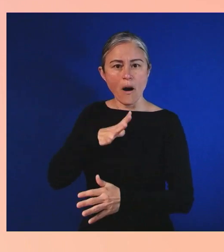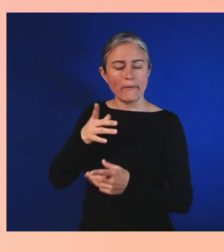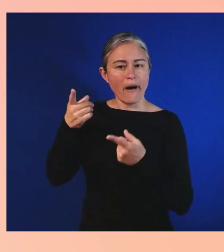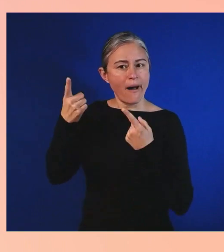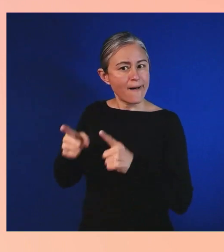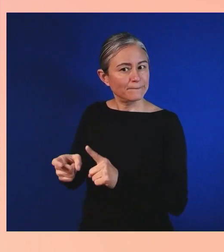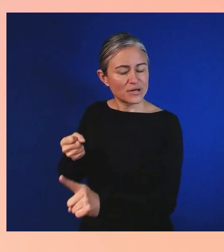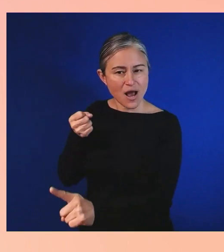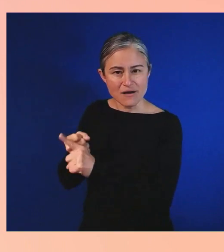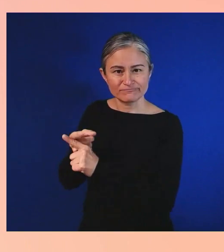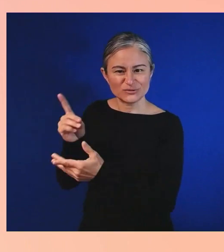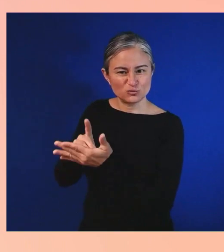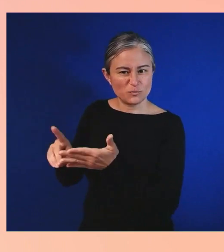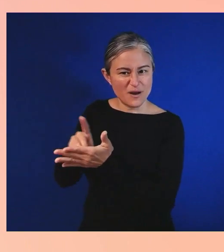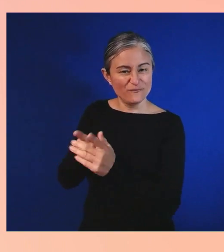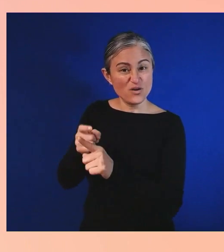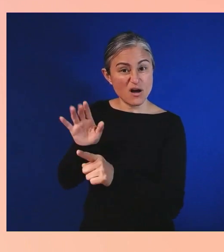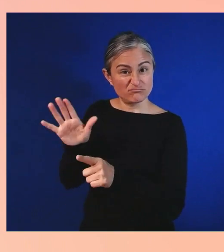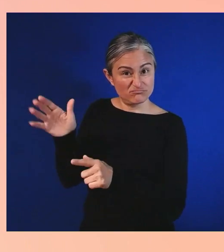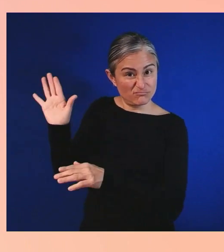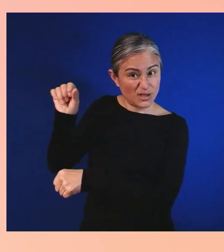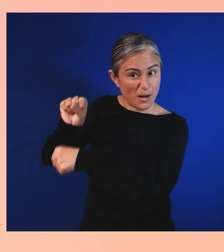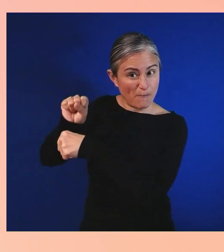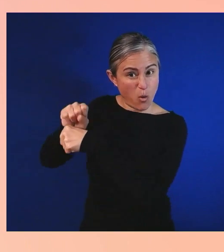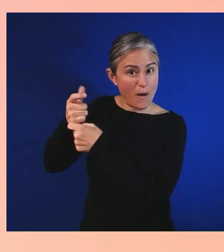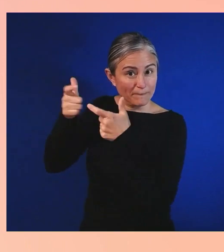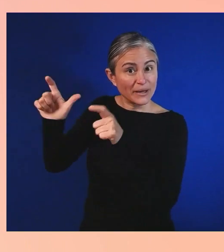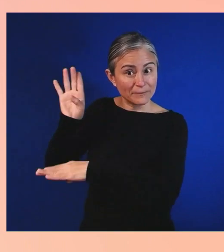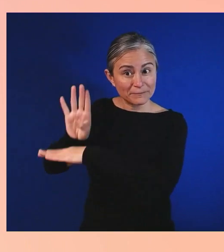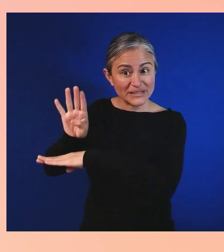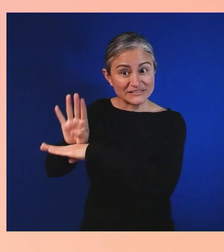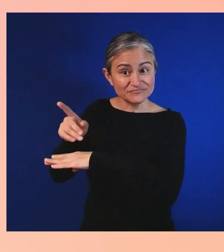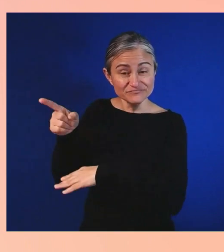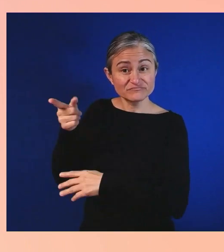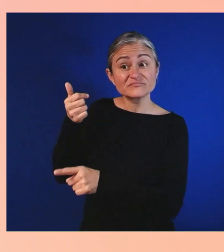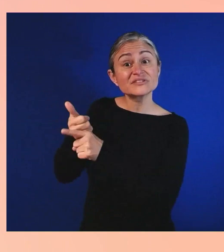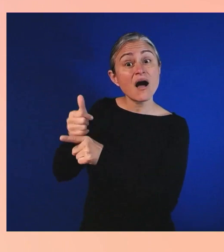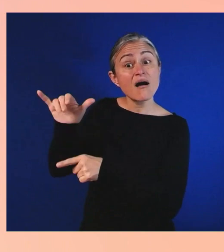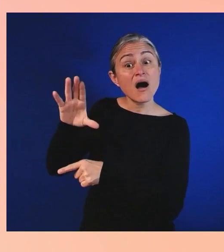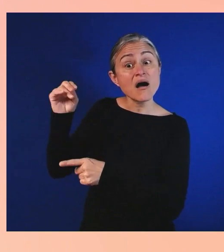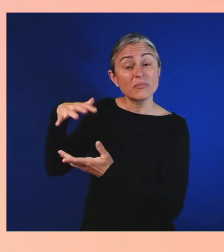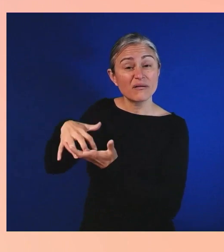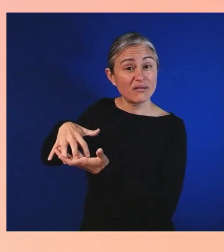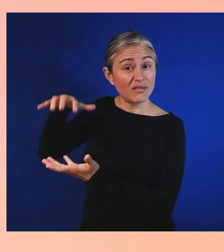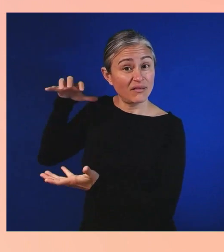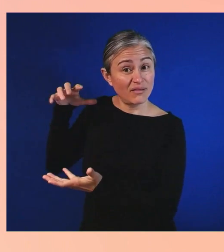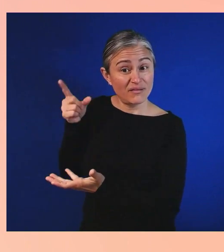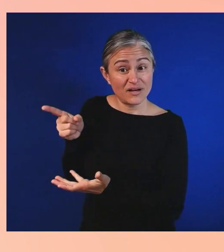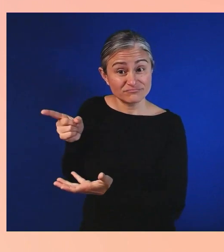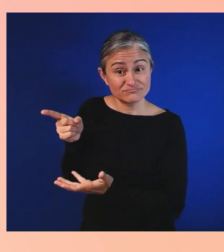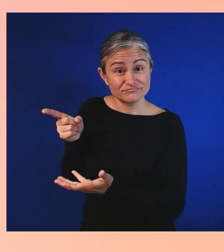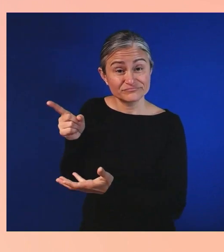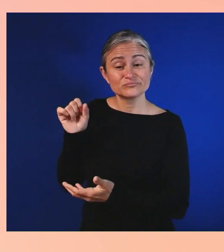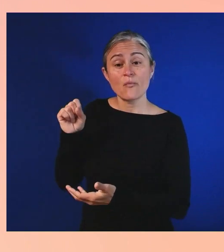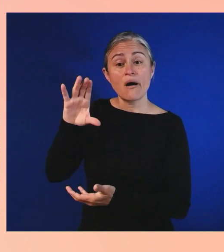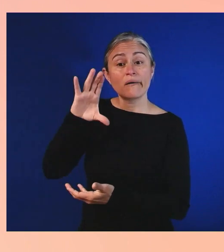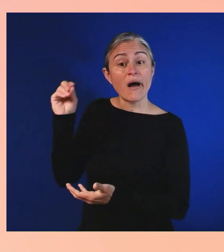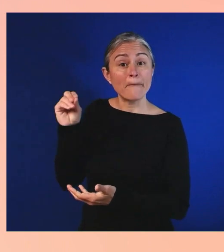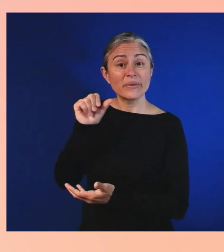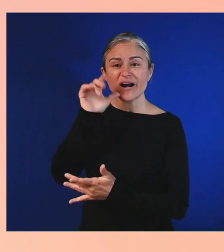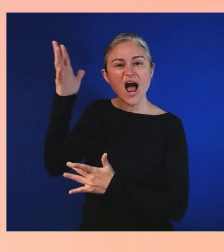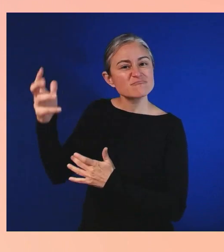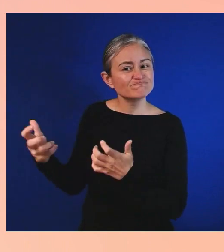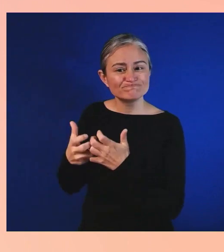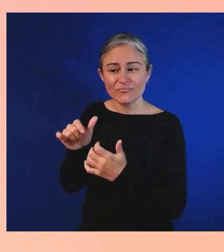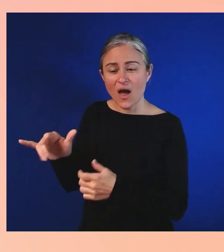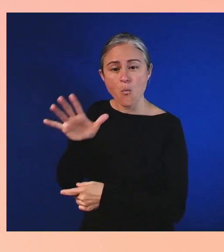corporation, very wealthy corporation, that did not accommodate her needs as an